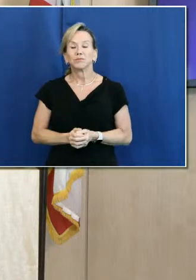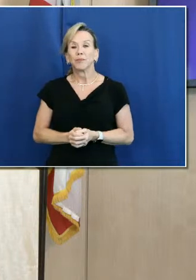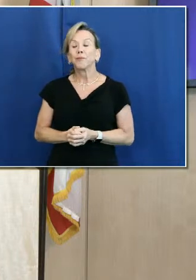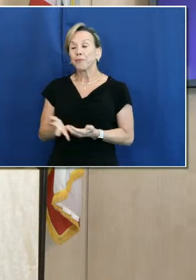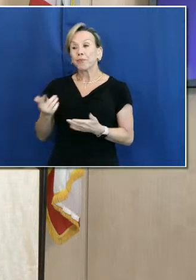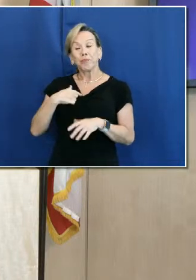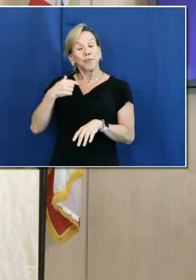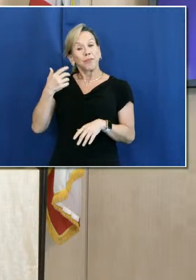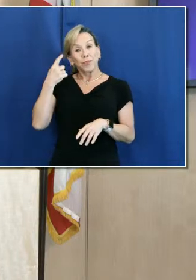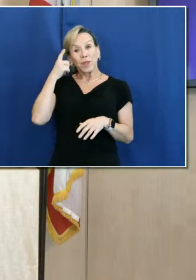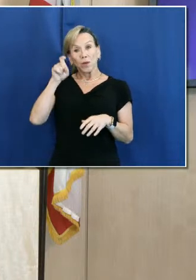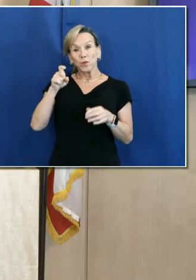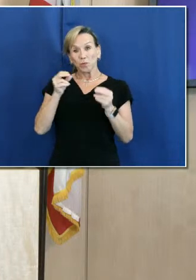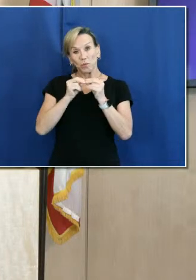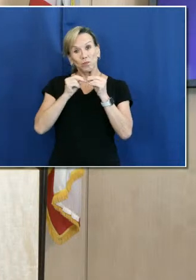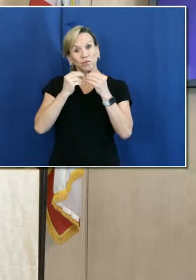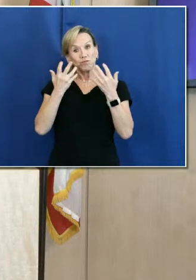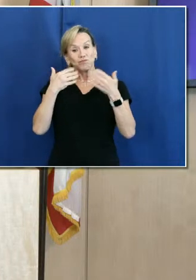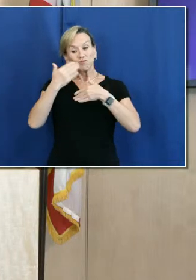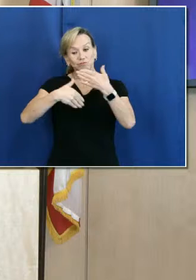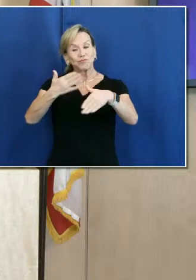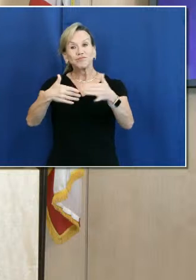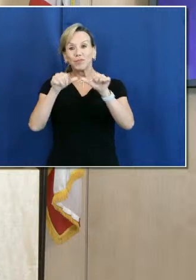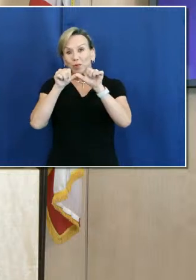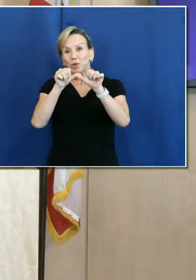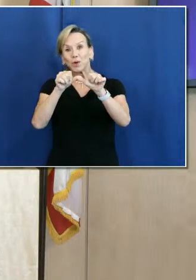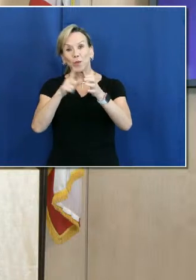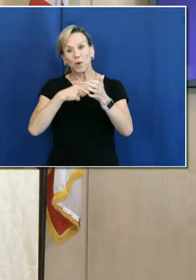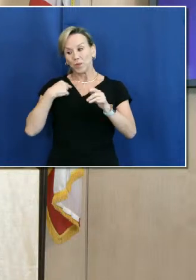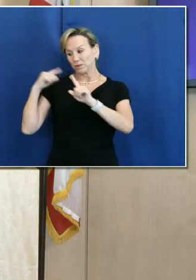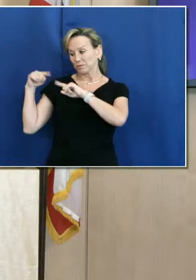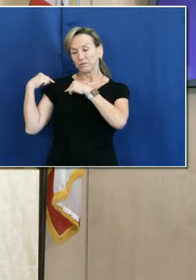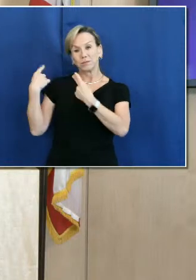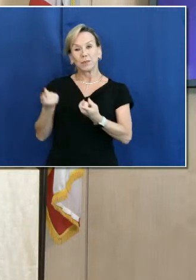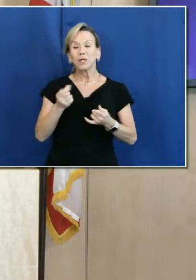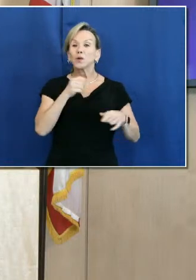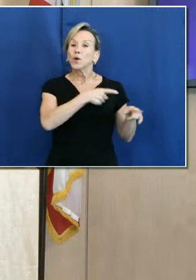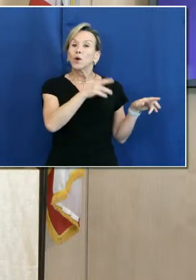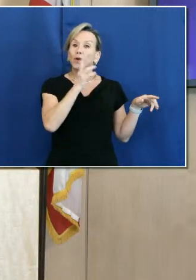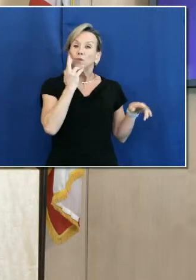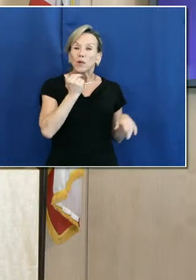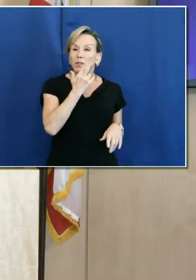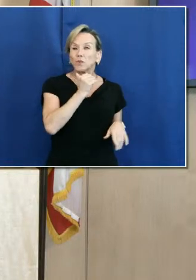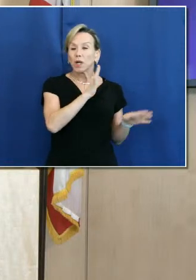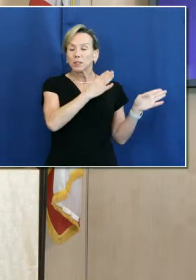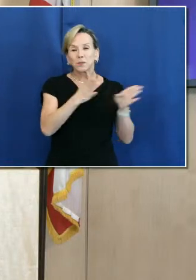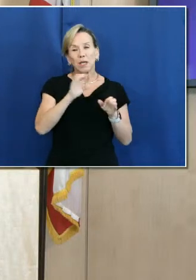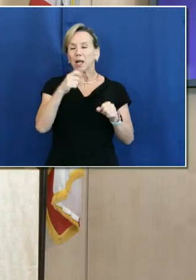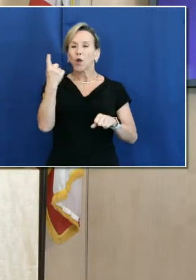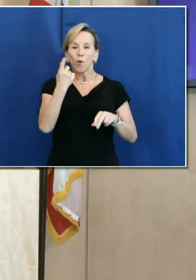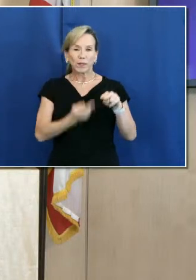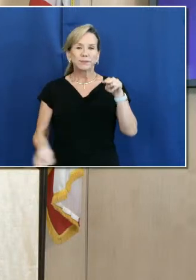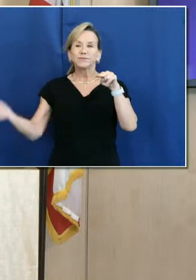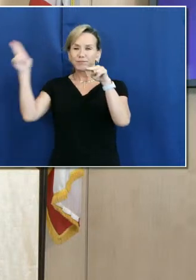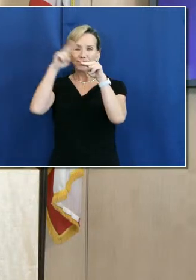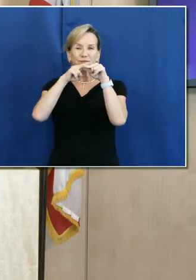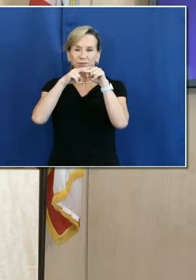what we are doing, and restaurants and our strategies can always be amplified.